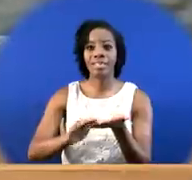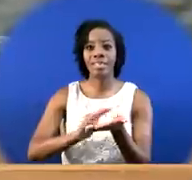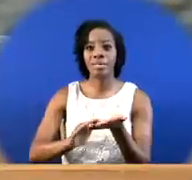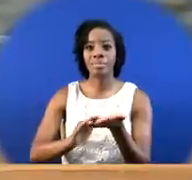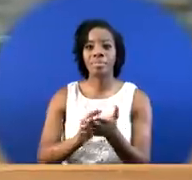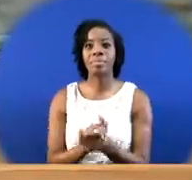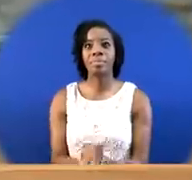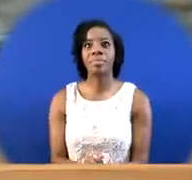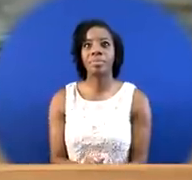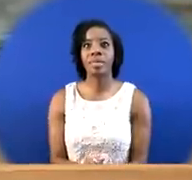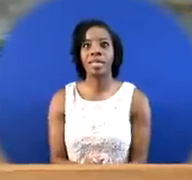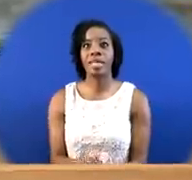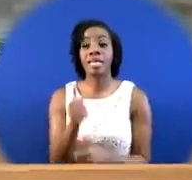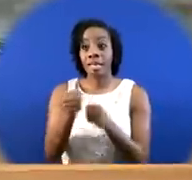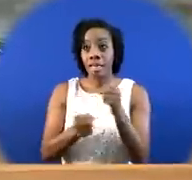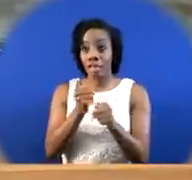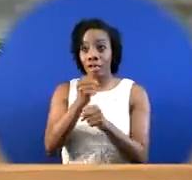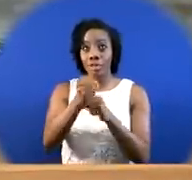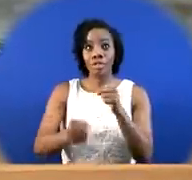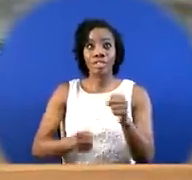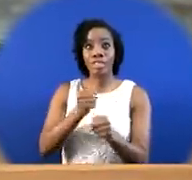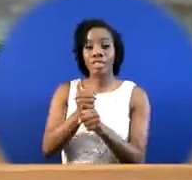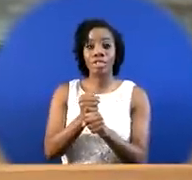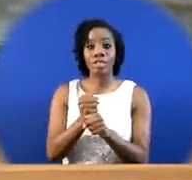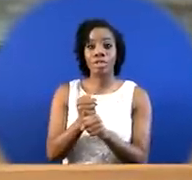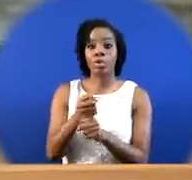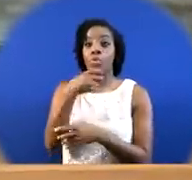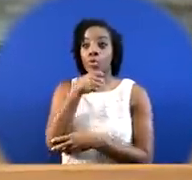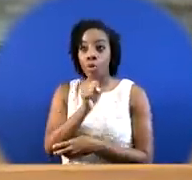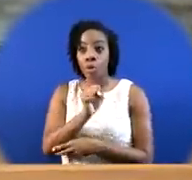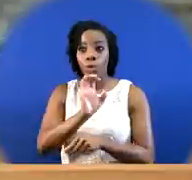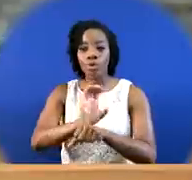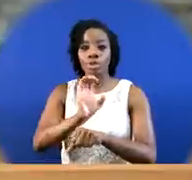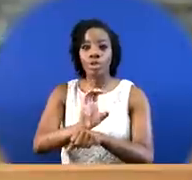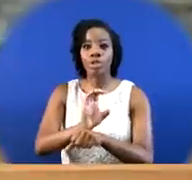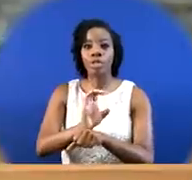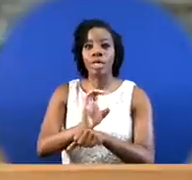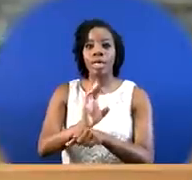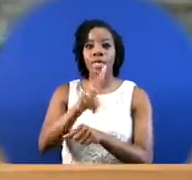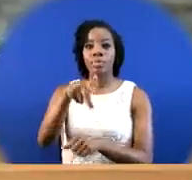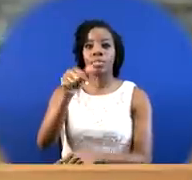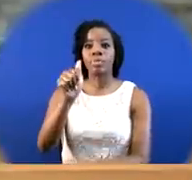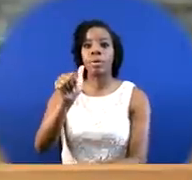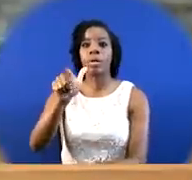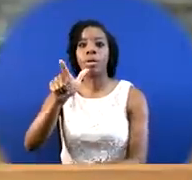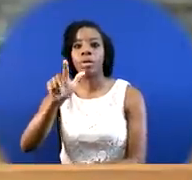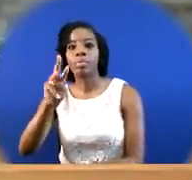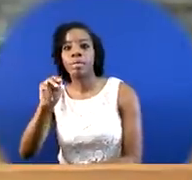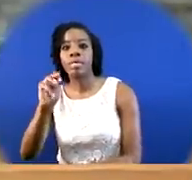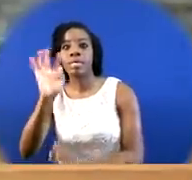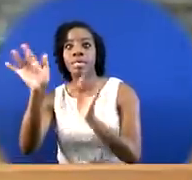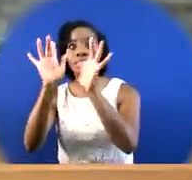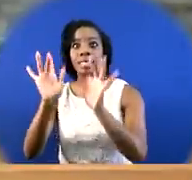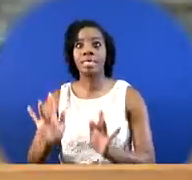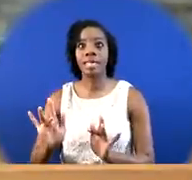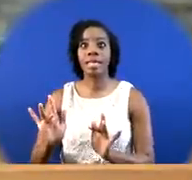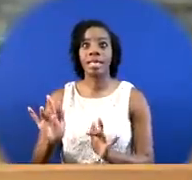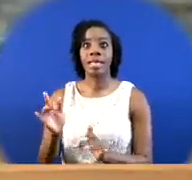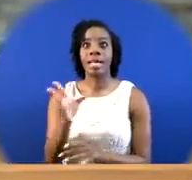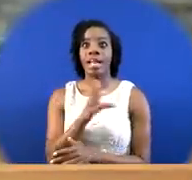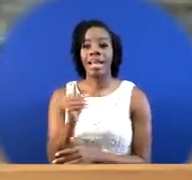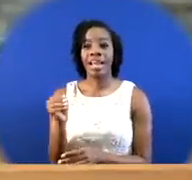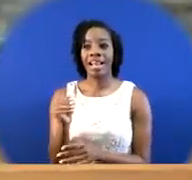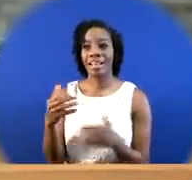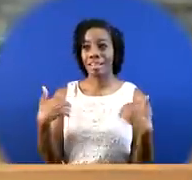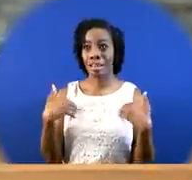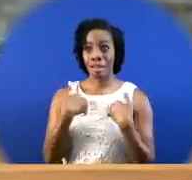If you were with us years ago, we were in the sanctuary, and it was Palm Sunday years ago, and the donkey, yeah, couldn't hold